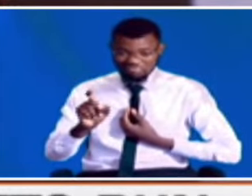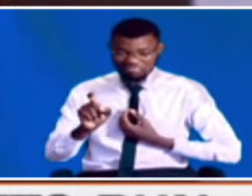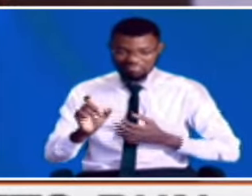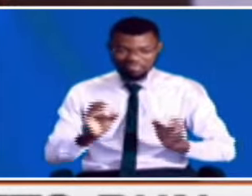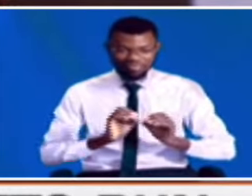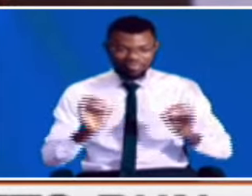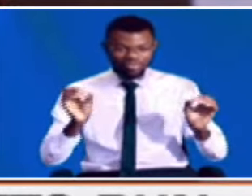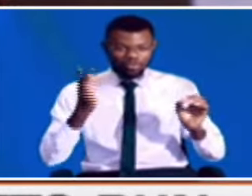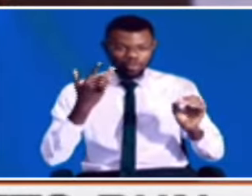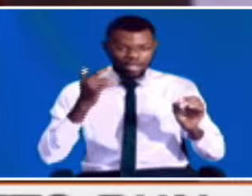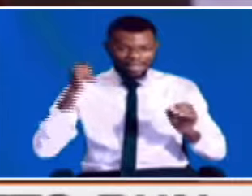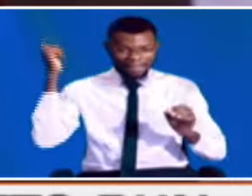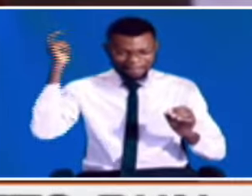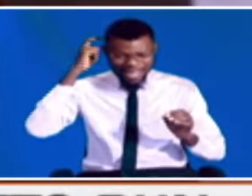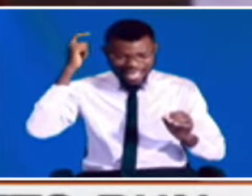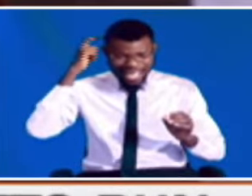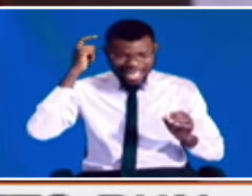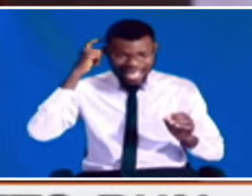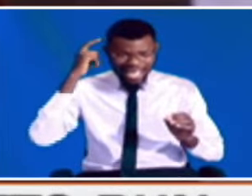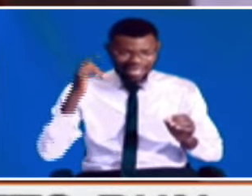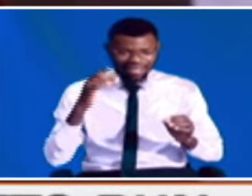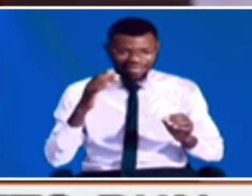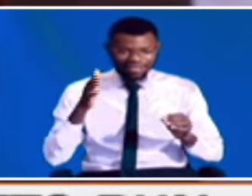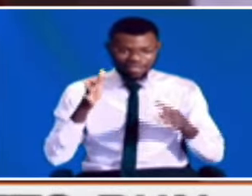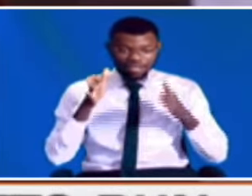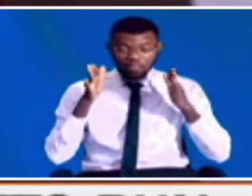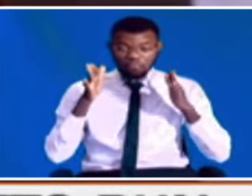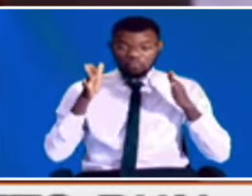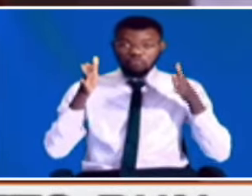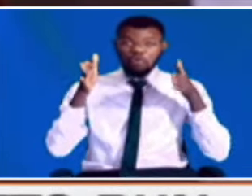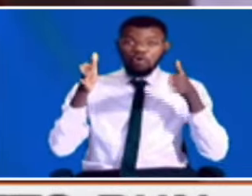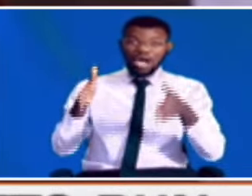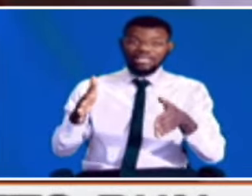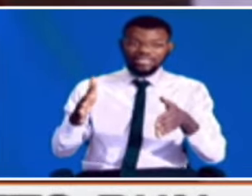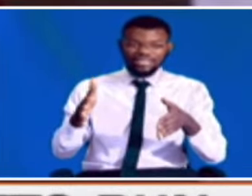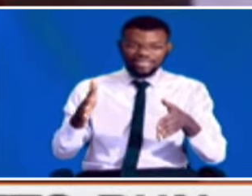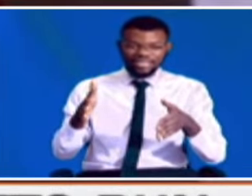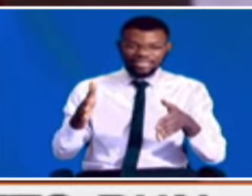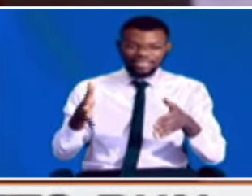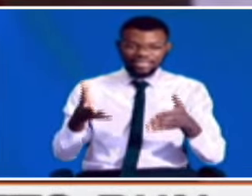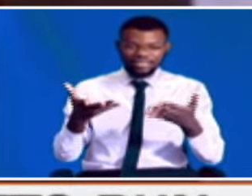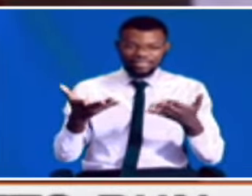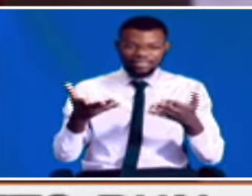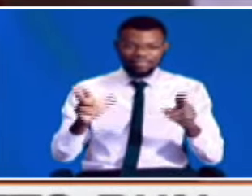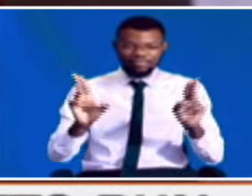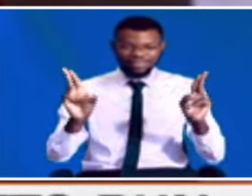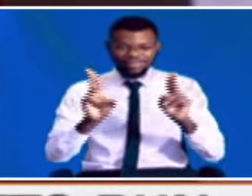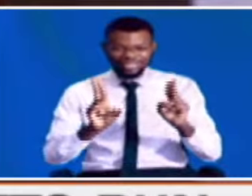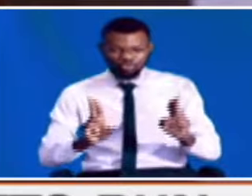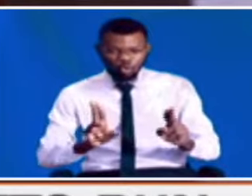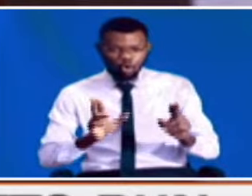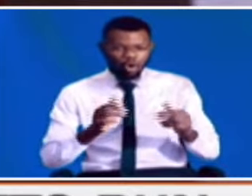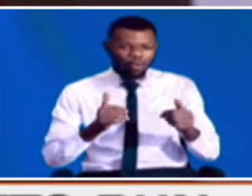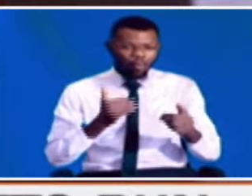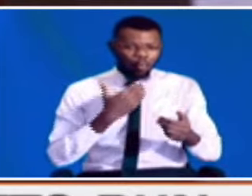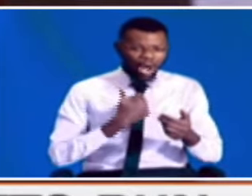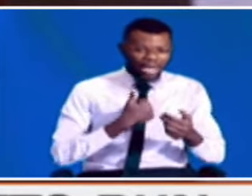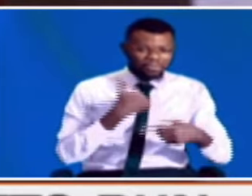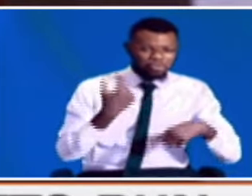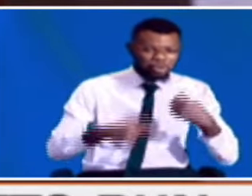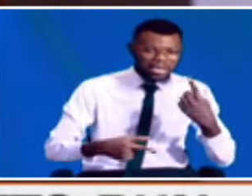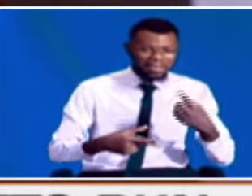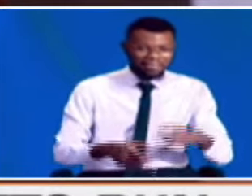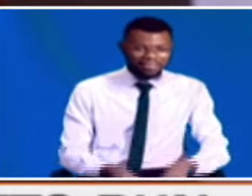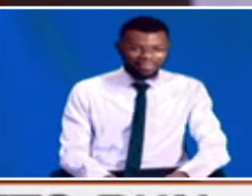their mindset is only those when you go there, either you lose your telephone, either you lose many things or this.